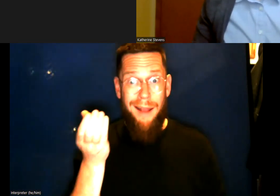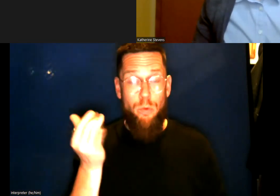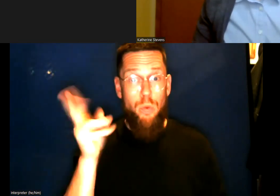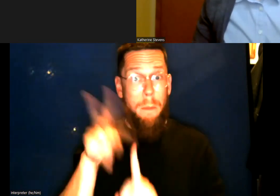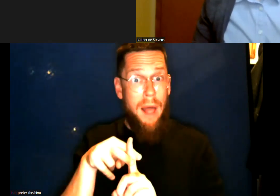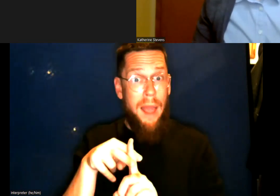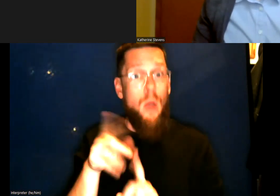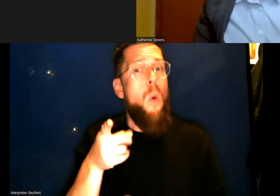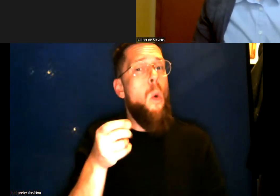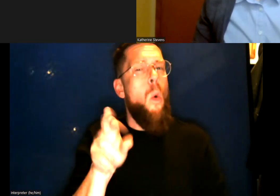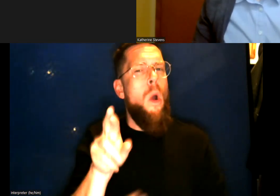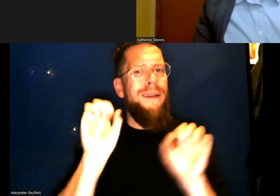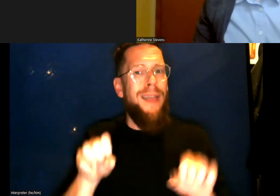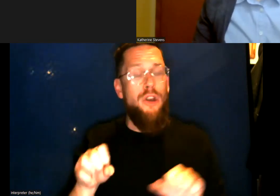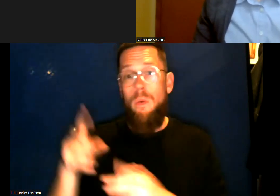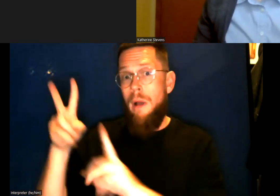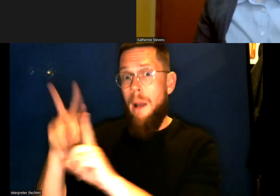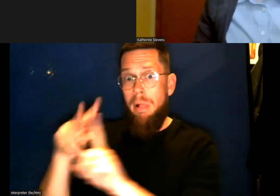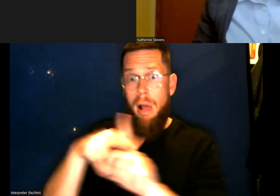of applying for additional support?